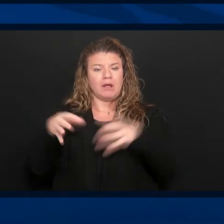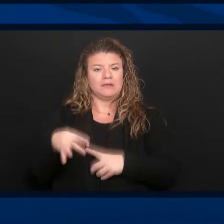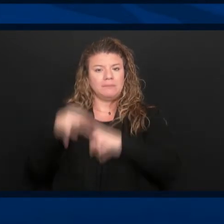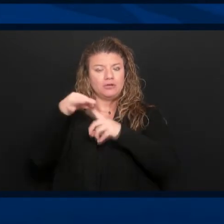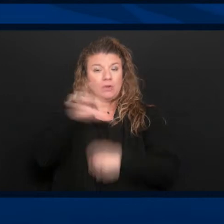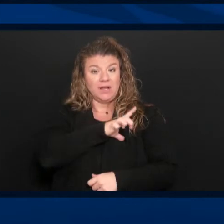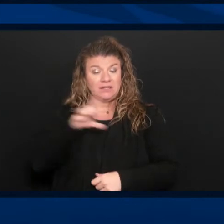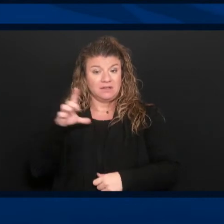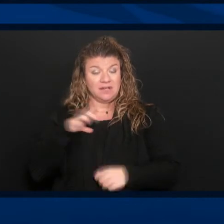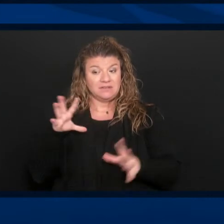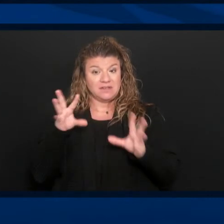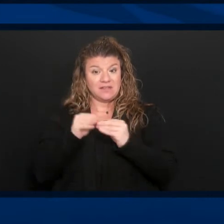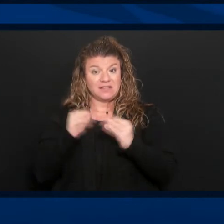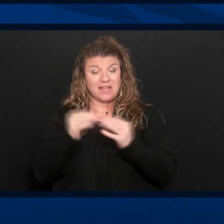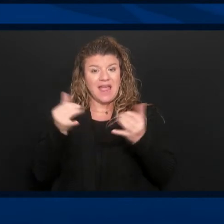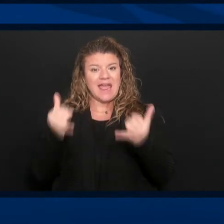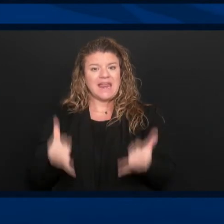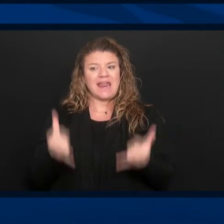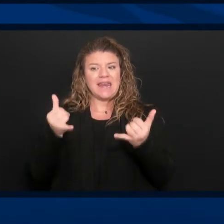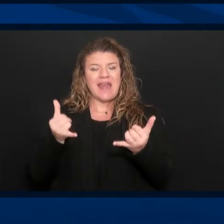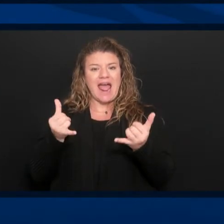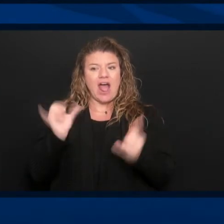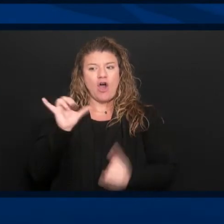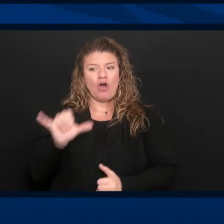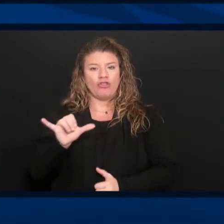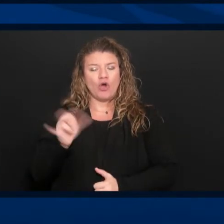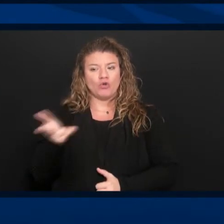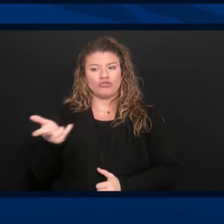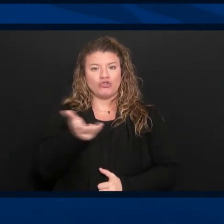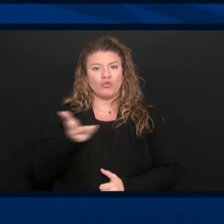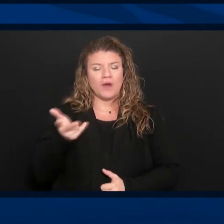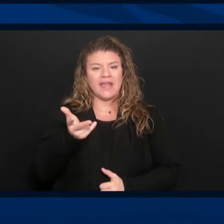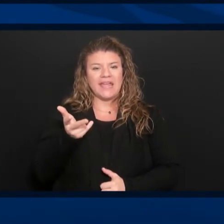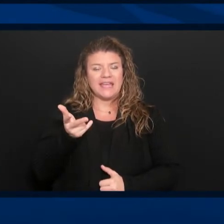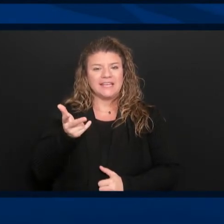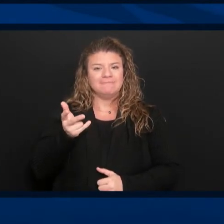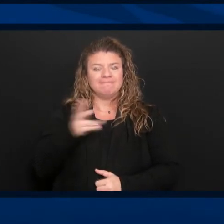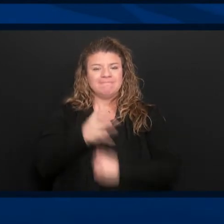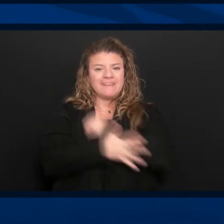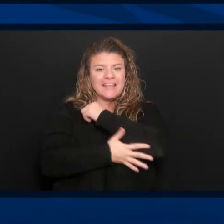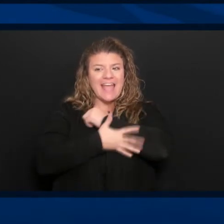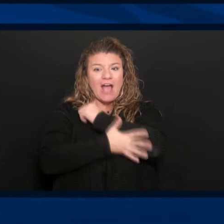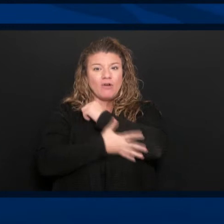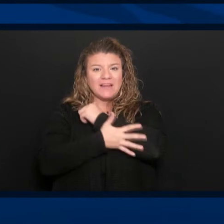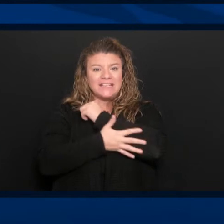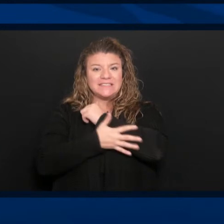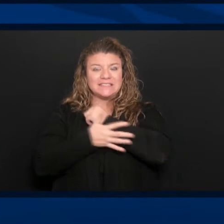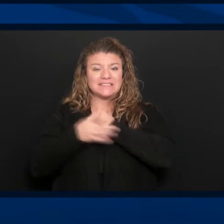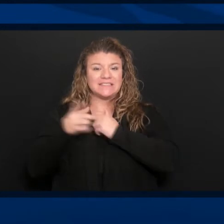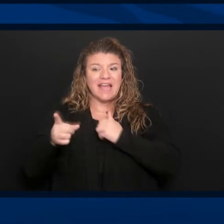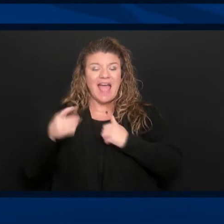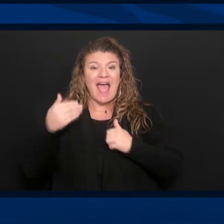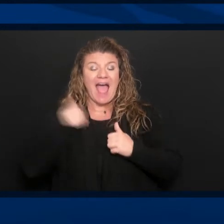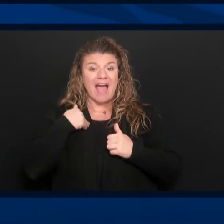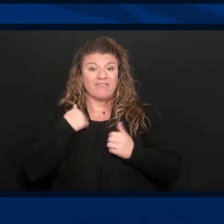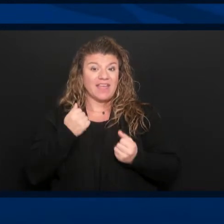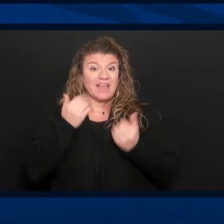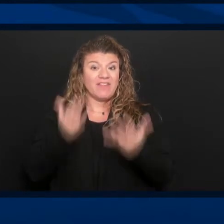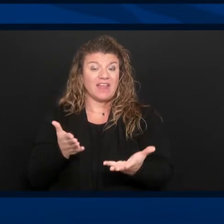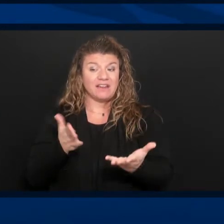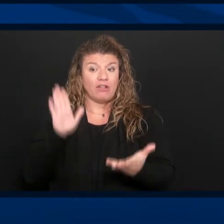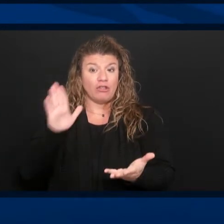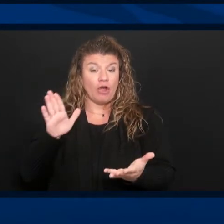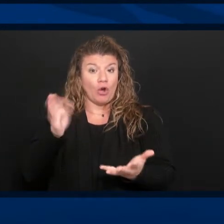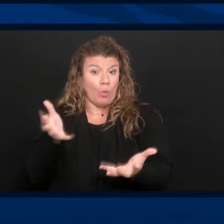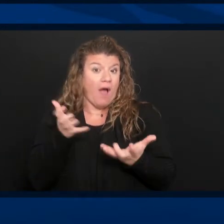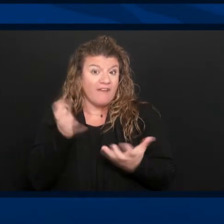session now that these elected officials from Maryland have effectively expressed that it's dead in the water. Thank you